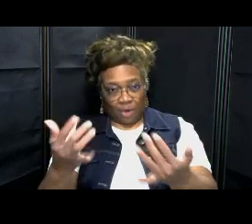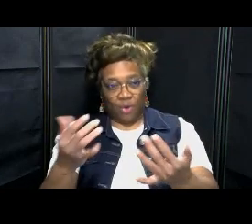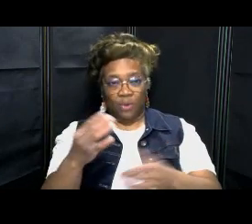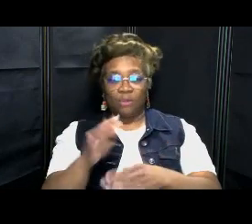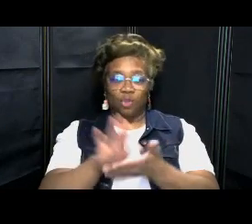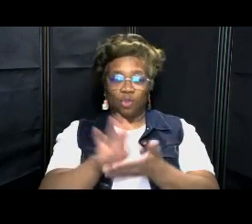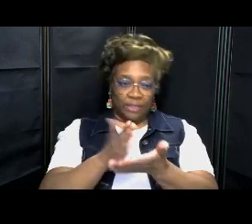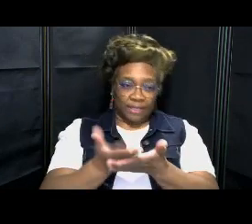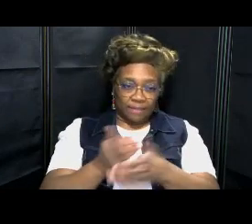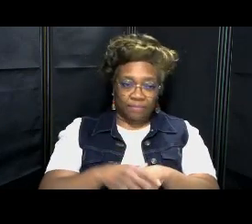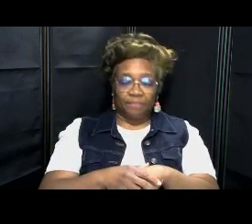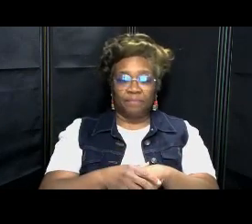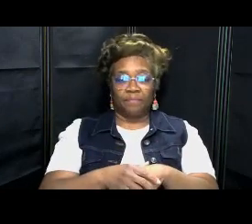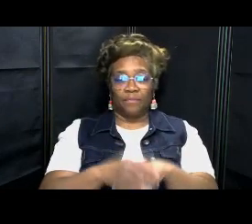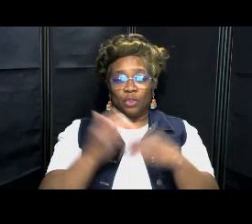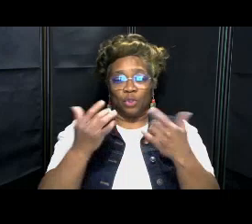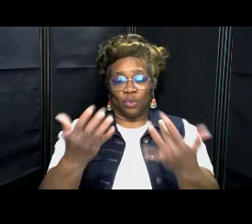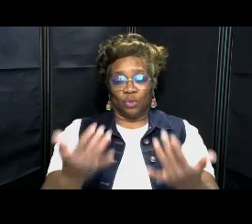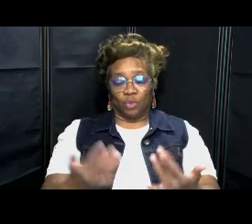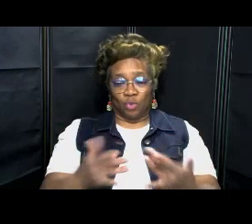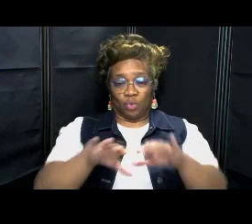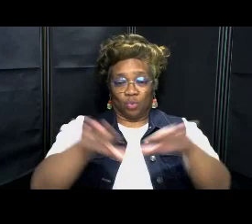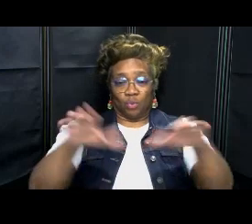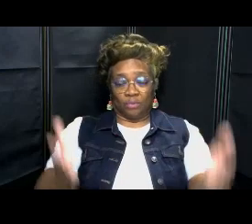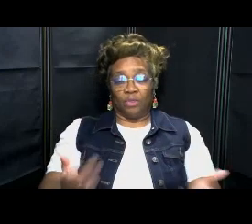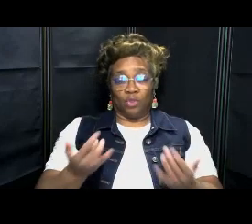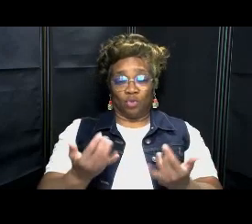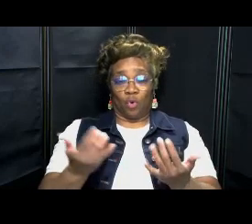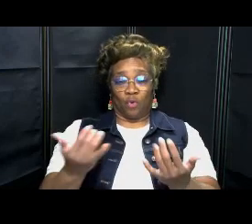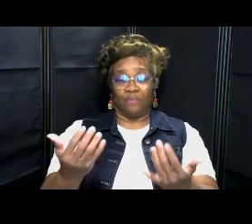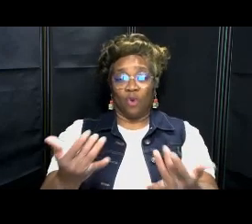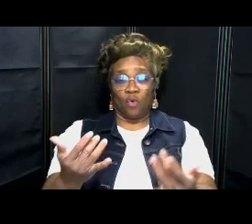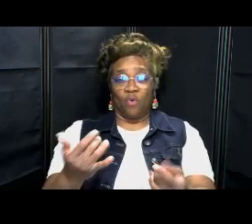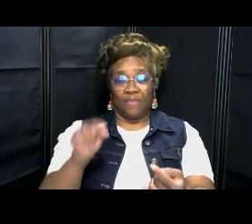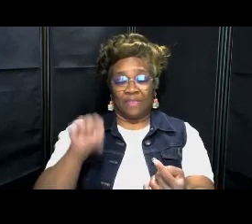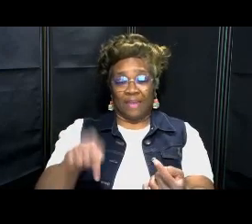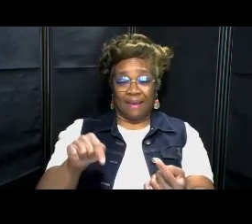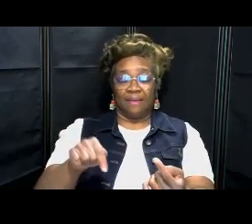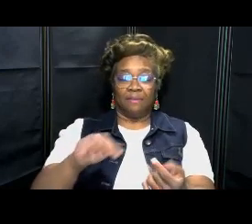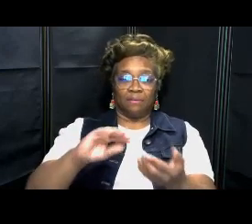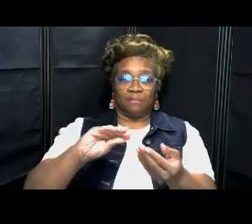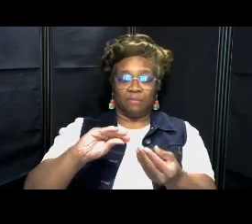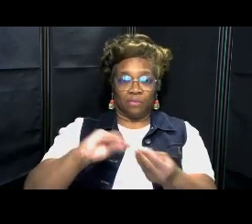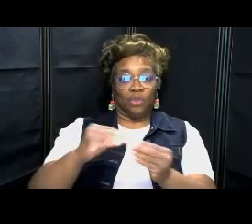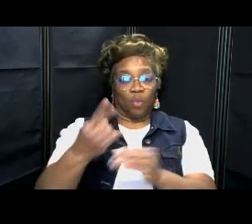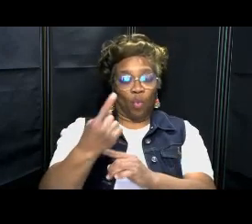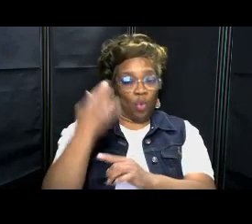And ranges and stoves, that's the number one reason why we're having those fires.